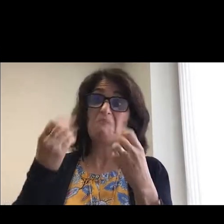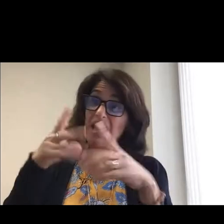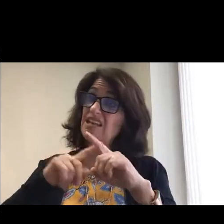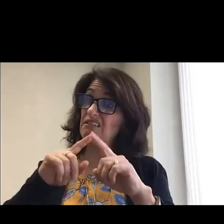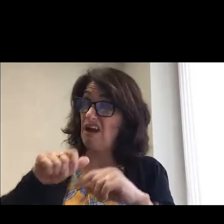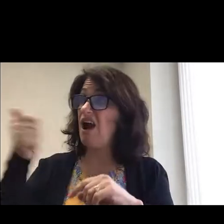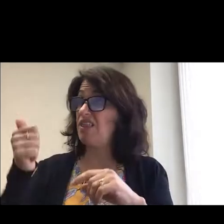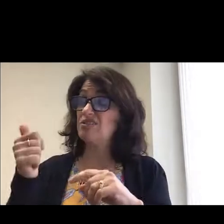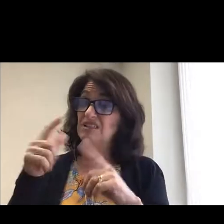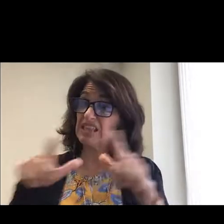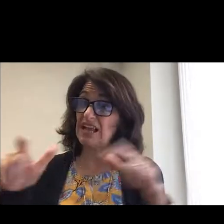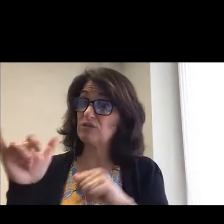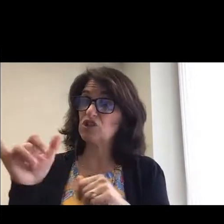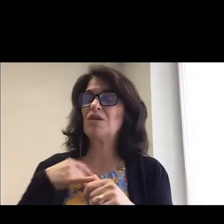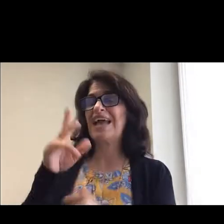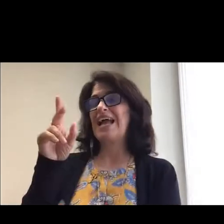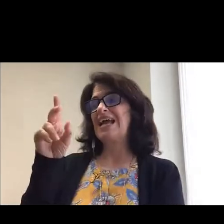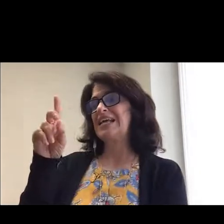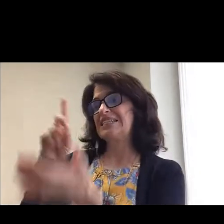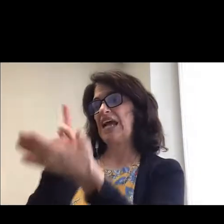team. Next slide, please.